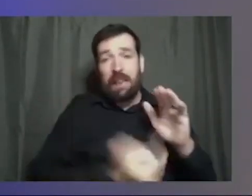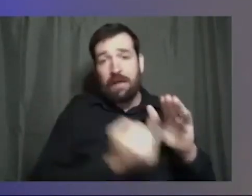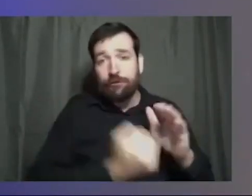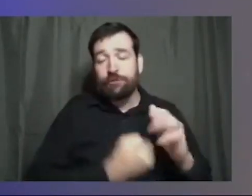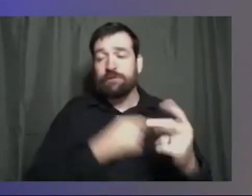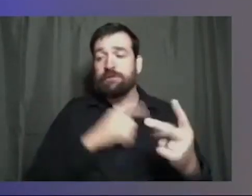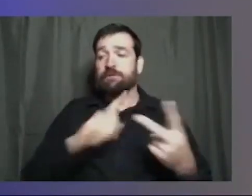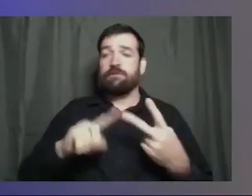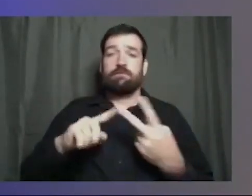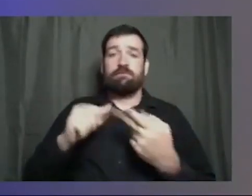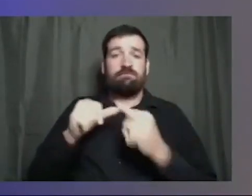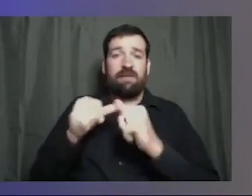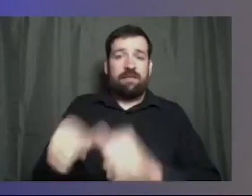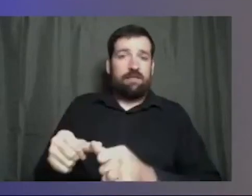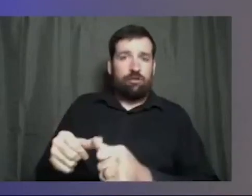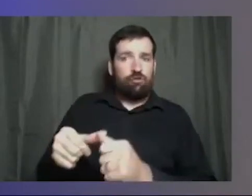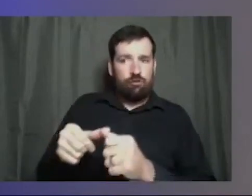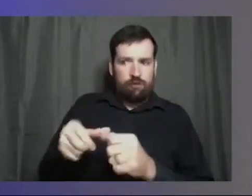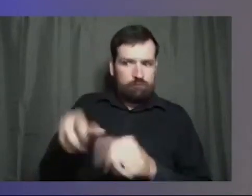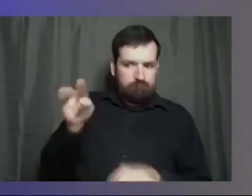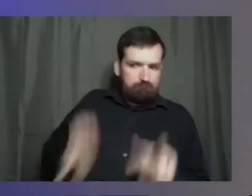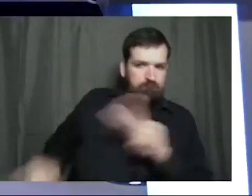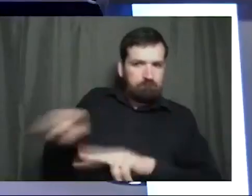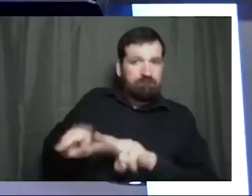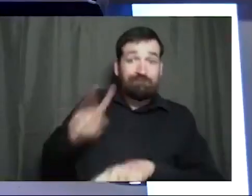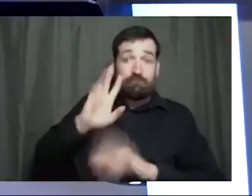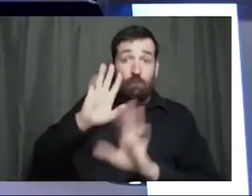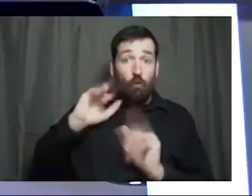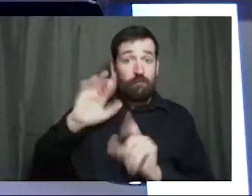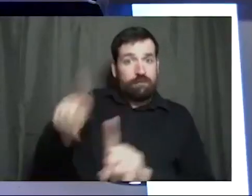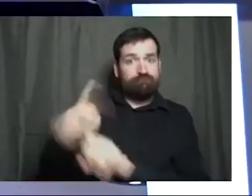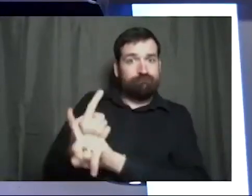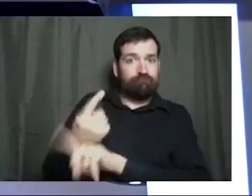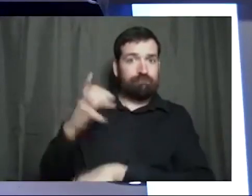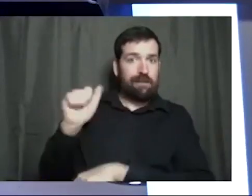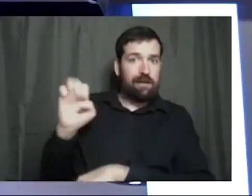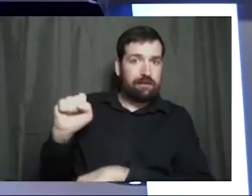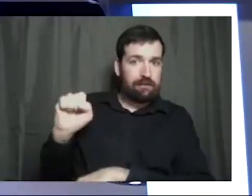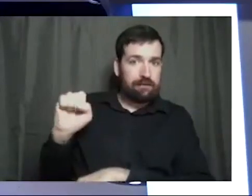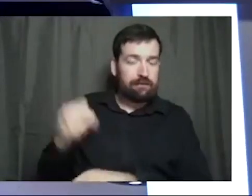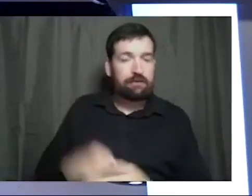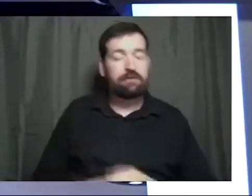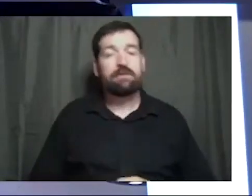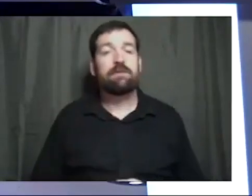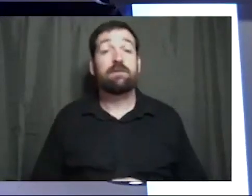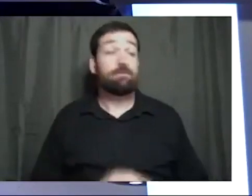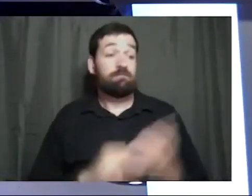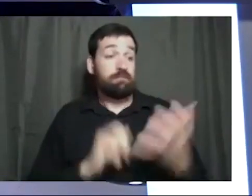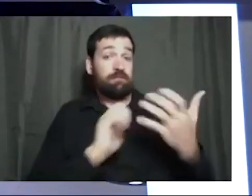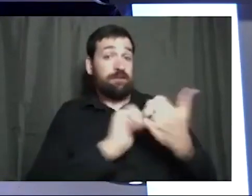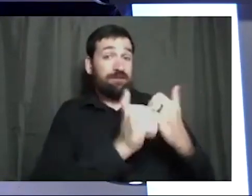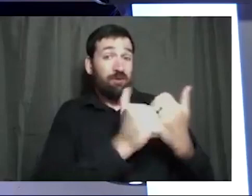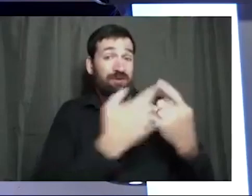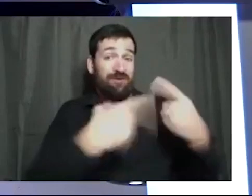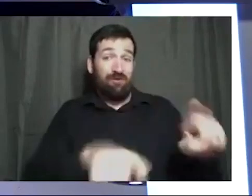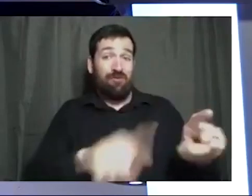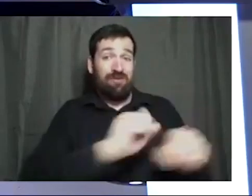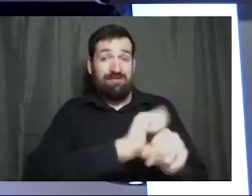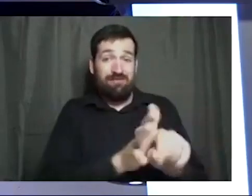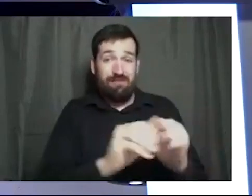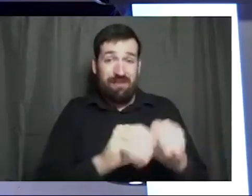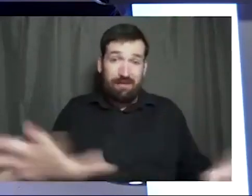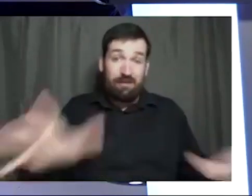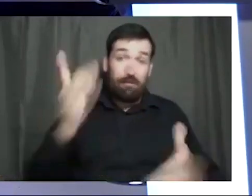to be very vigilant, hopefully it's an isolated case. Yeah, it's just, it's sports in the middle of a pandemic. It's just all part of it, right? Yeah.